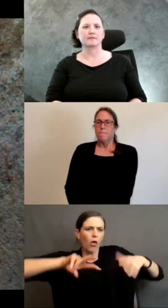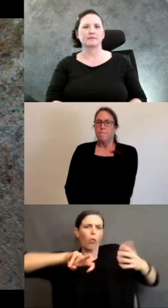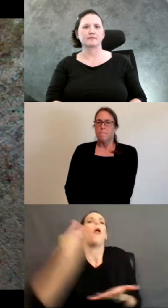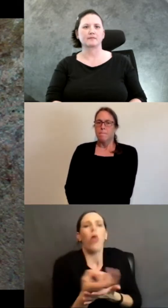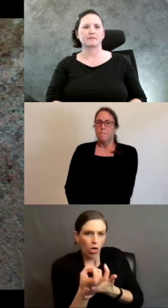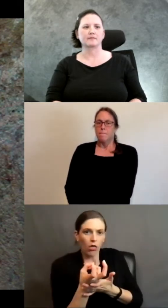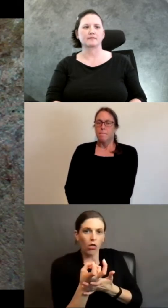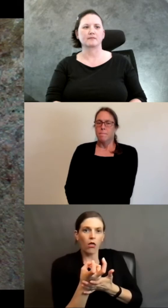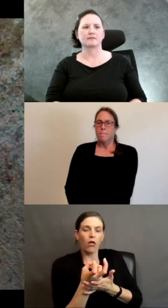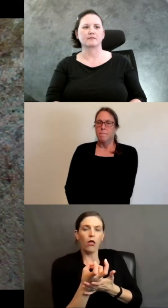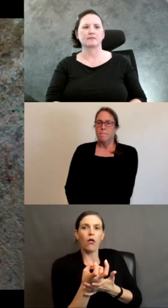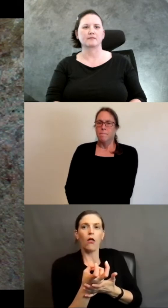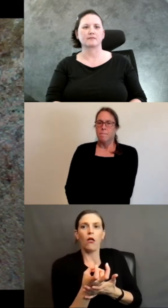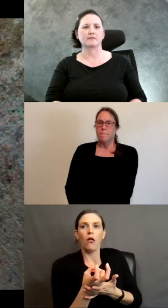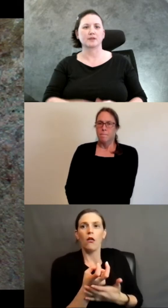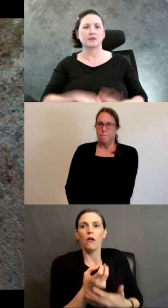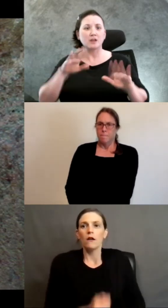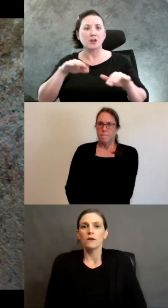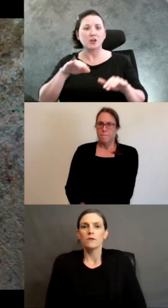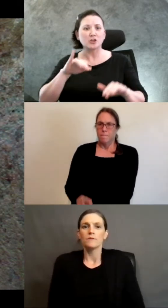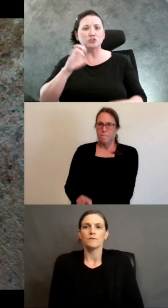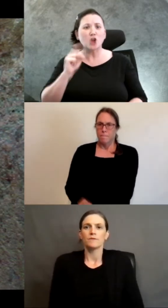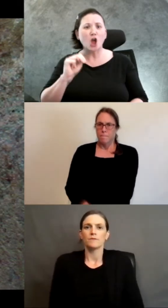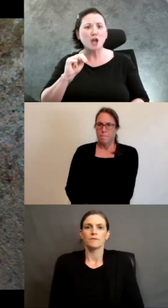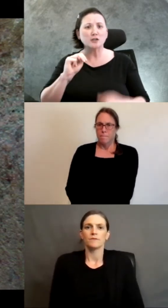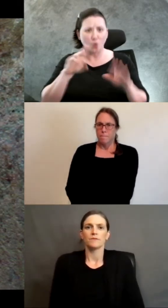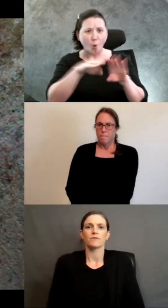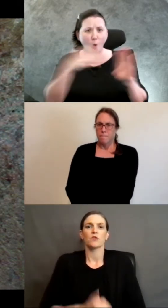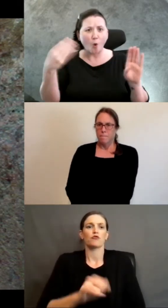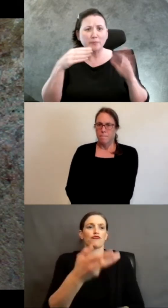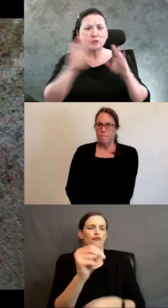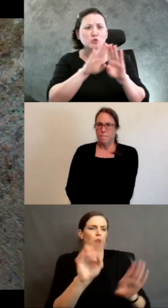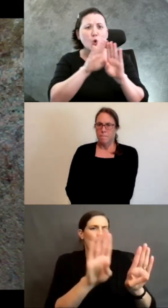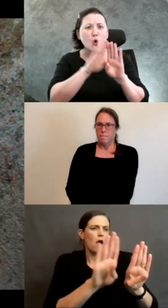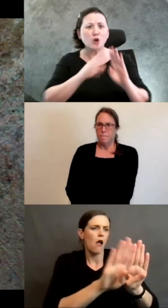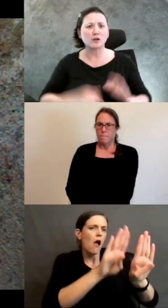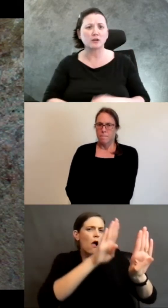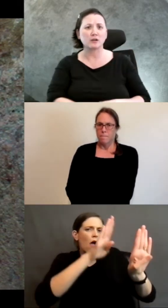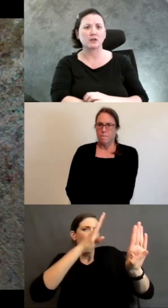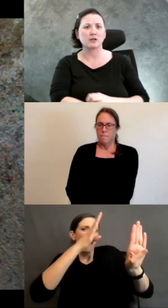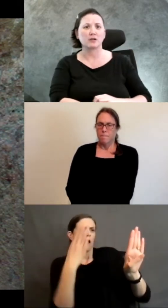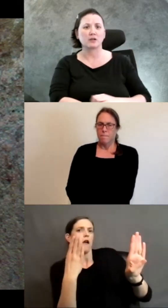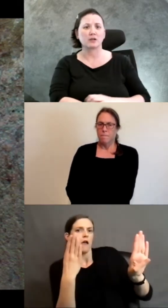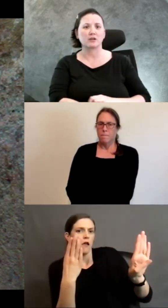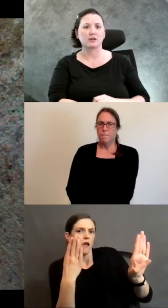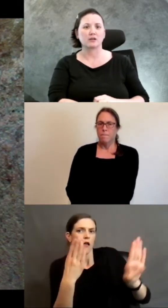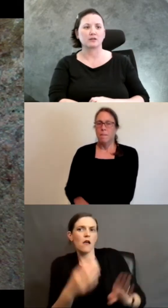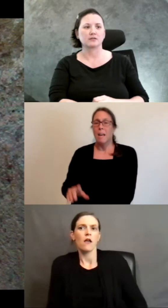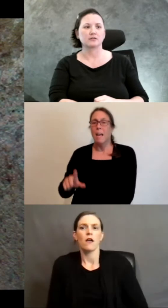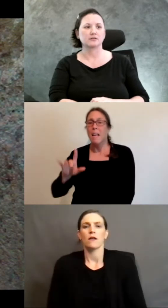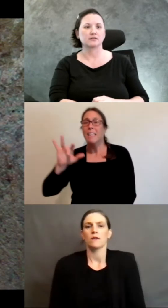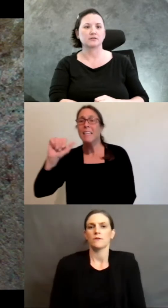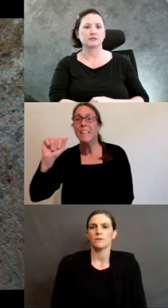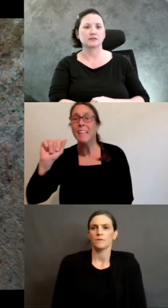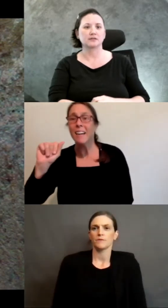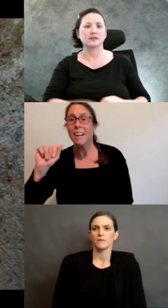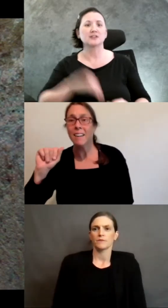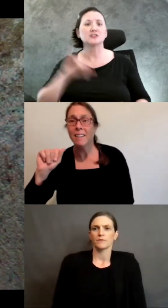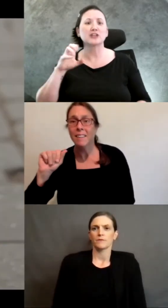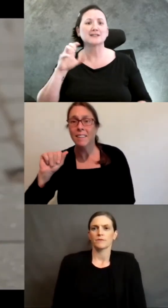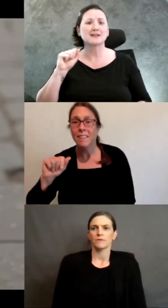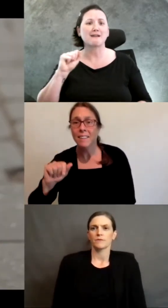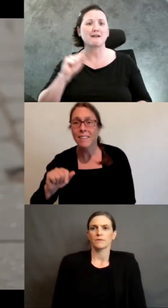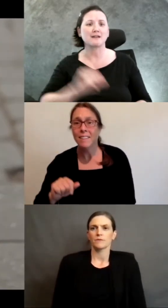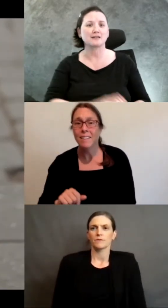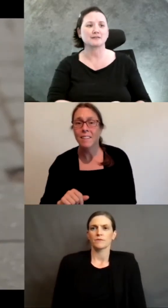John, unbar the door! John unbars the door and Leah, Brad, and Benice come out. Leah! Jessica! Inside we see the large